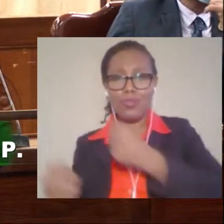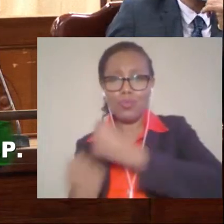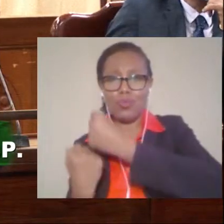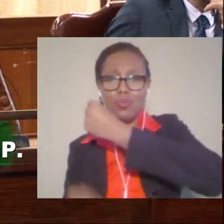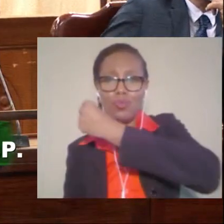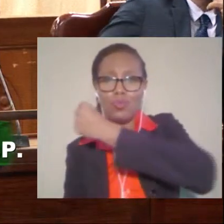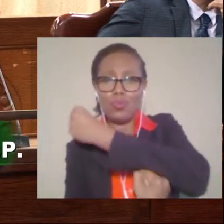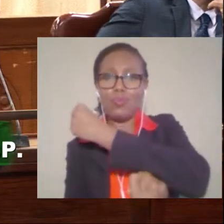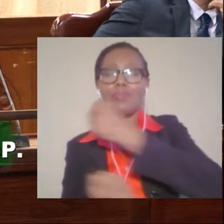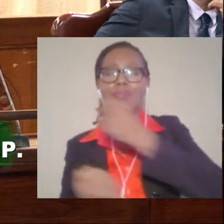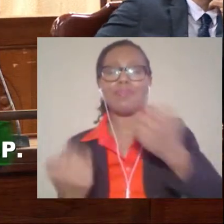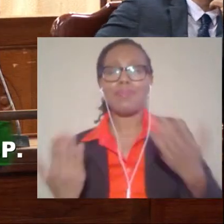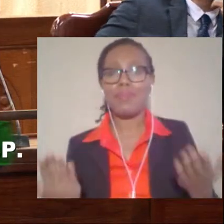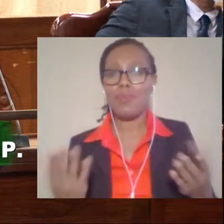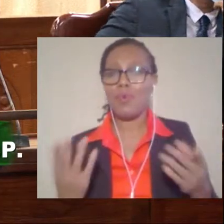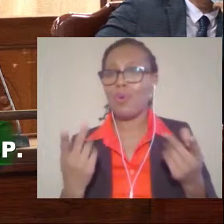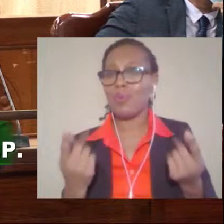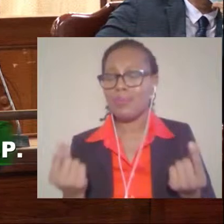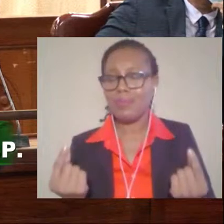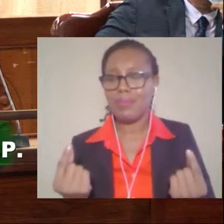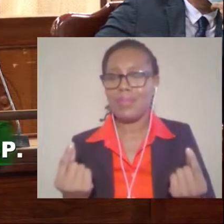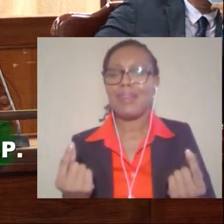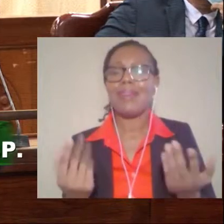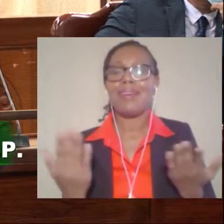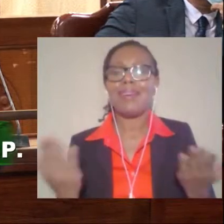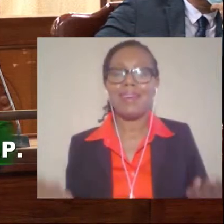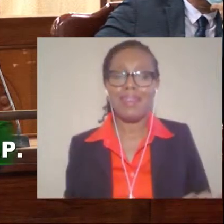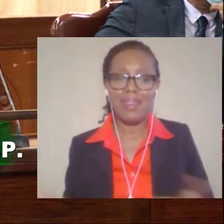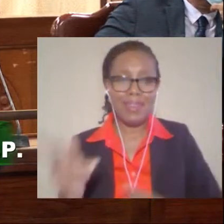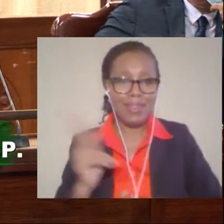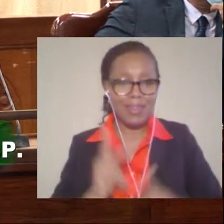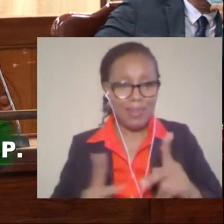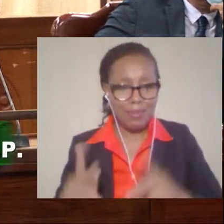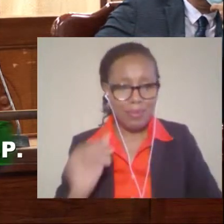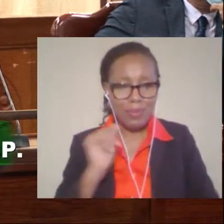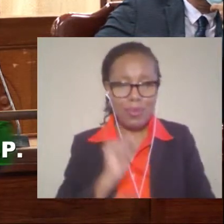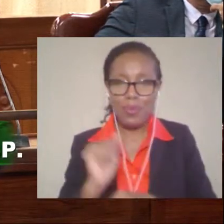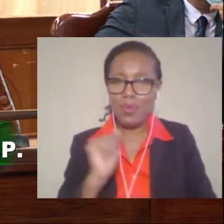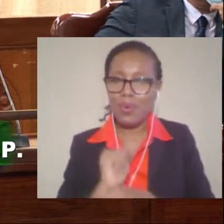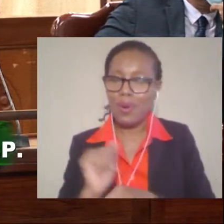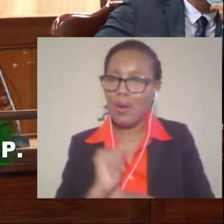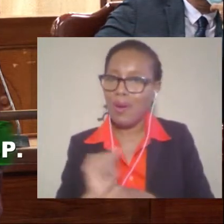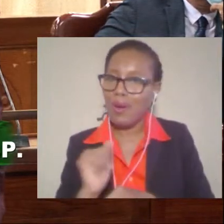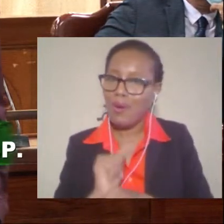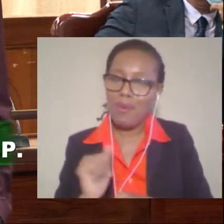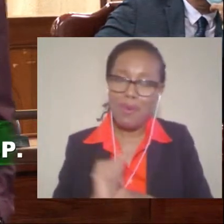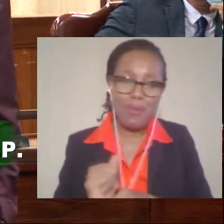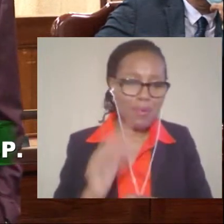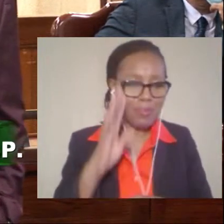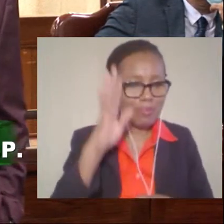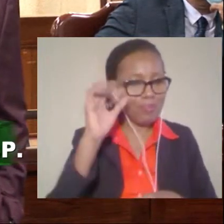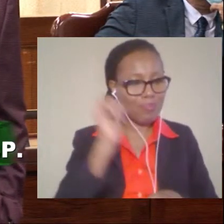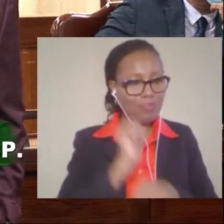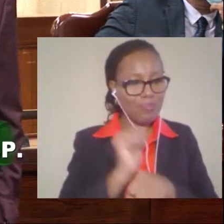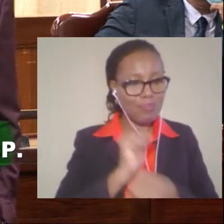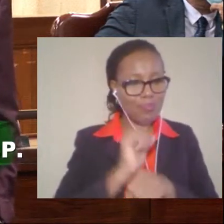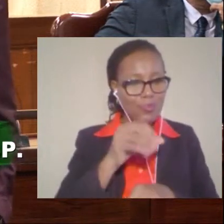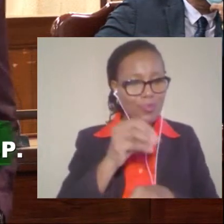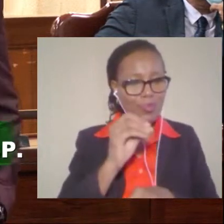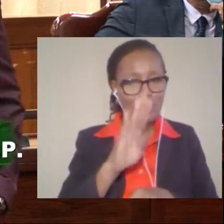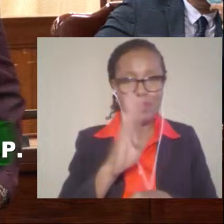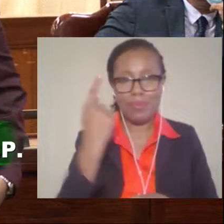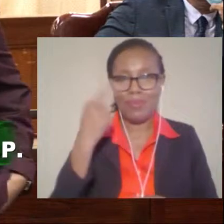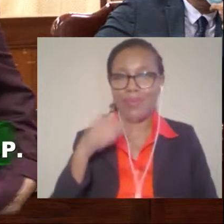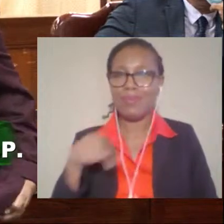labor supply in Barbados. And I just want to repeat that I am of the view that